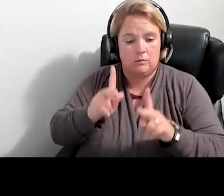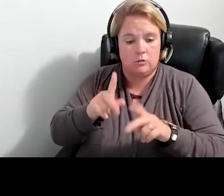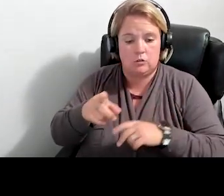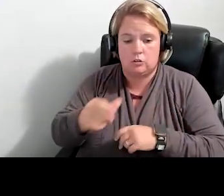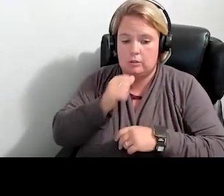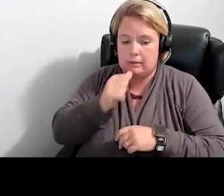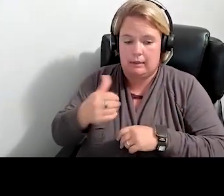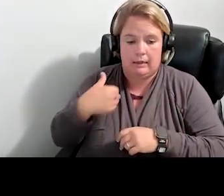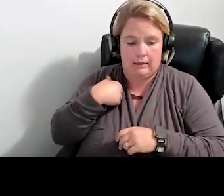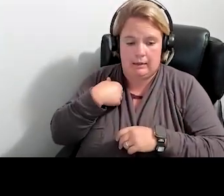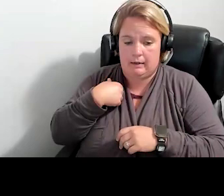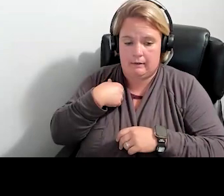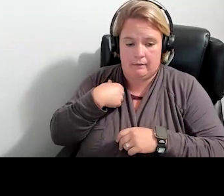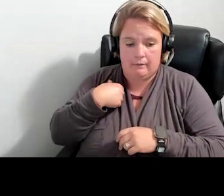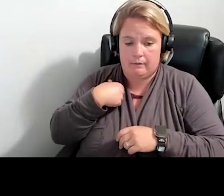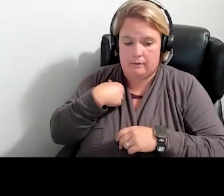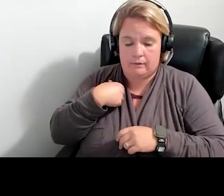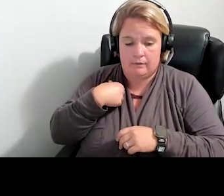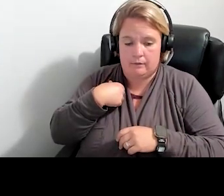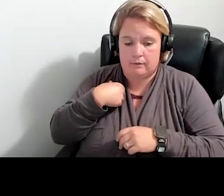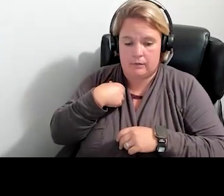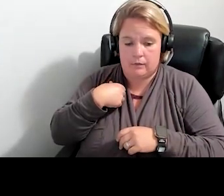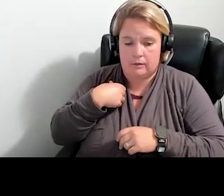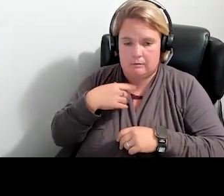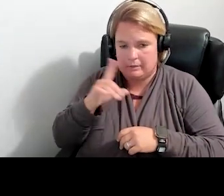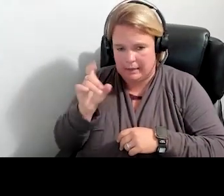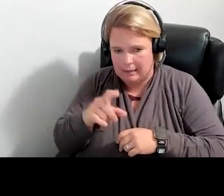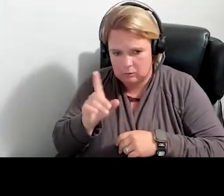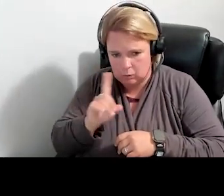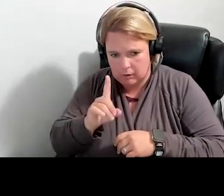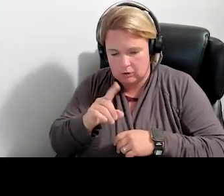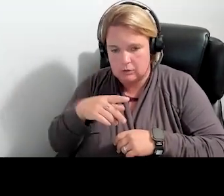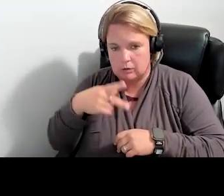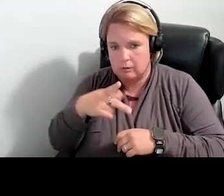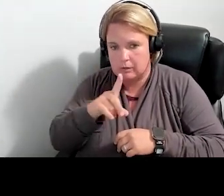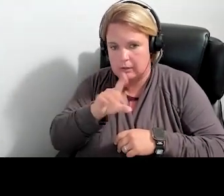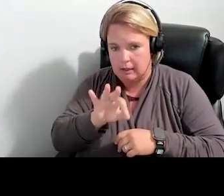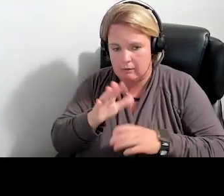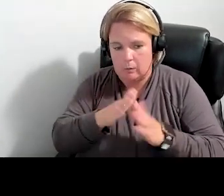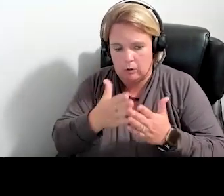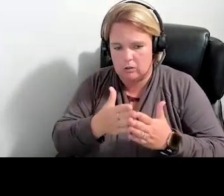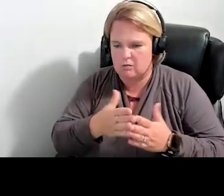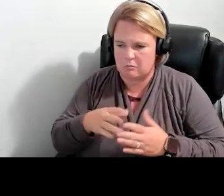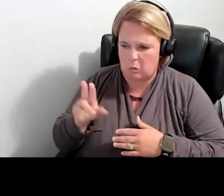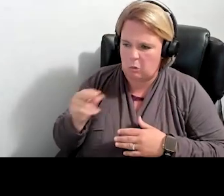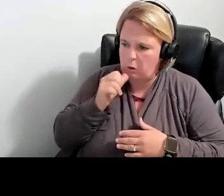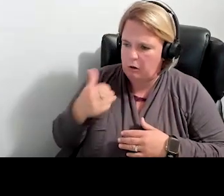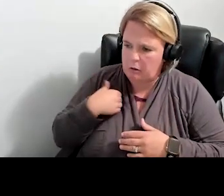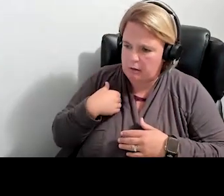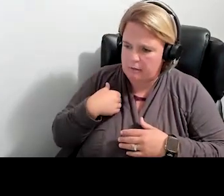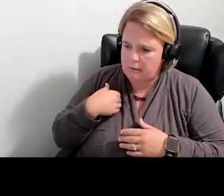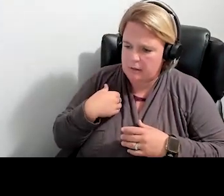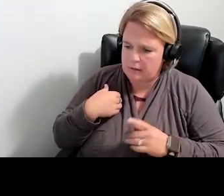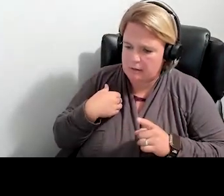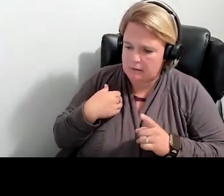have I said, well, where's your PDF book? Sure, you have it. No, I don't have a book. I just have,